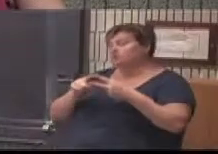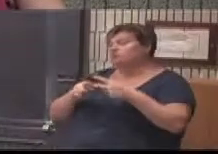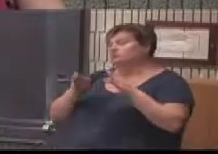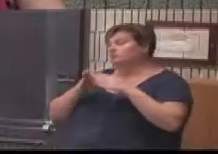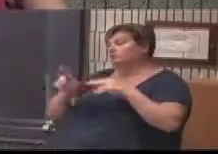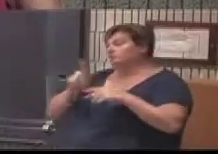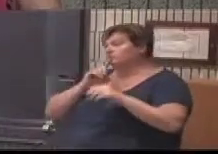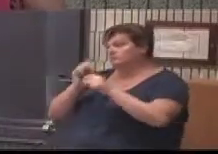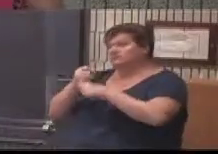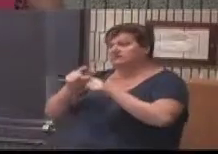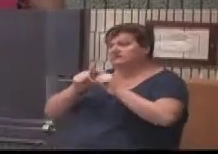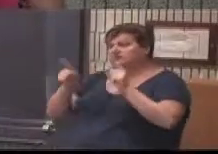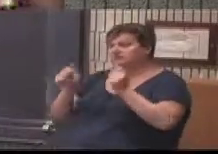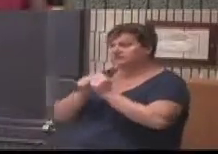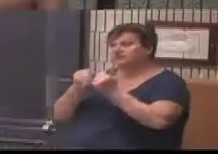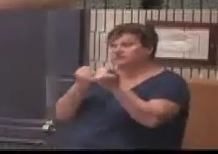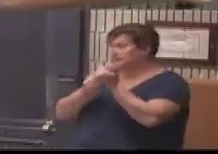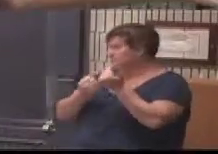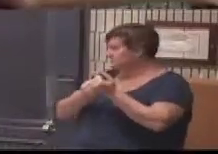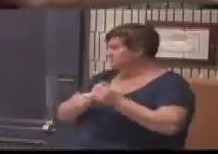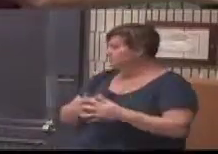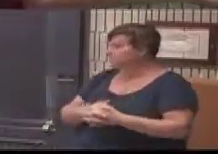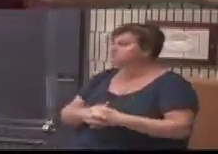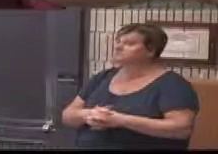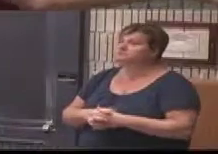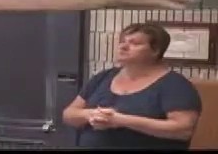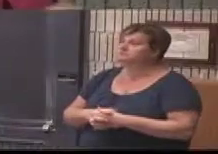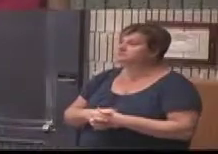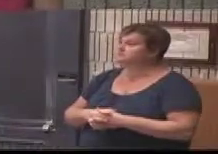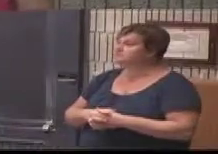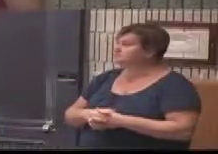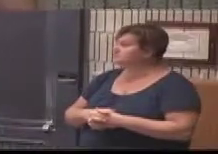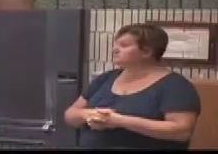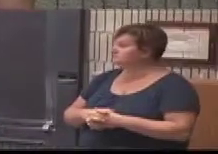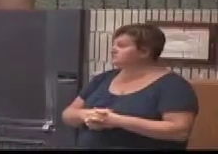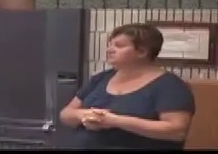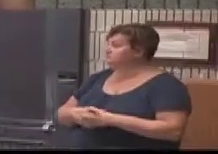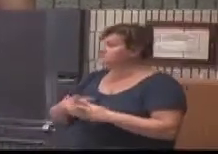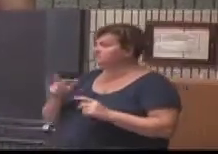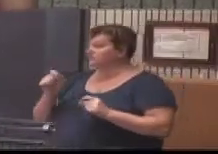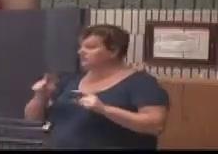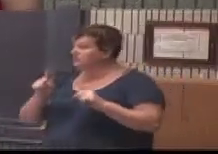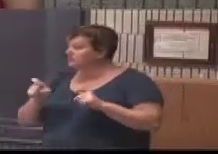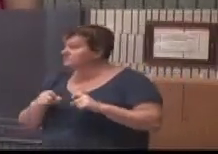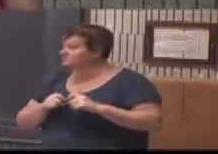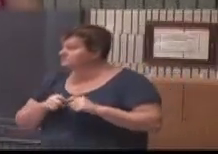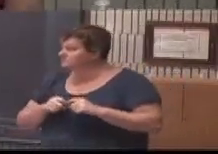ways that we've really made a difference with advocacy. Go ahead. Just another quick